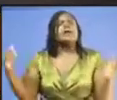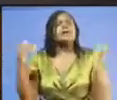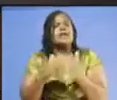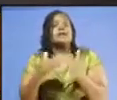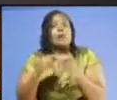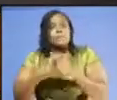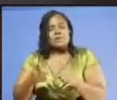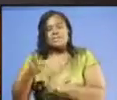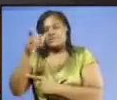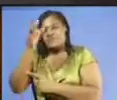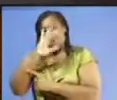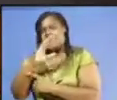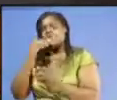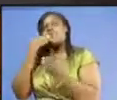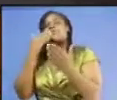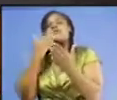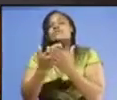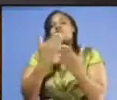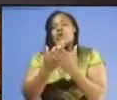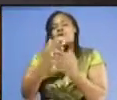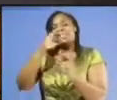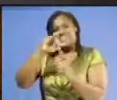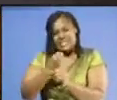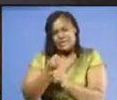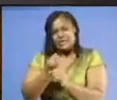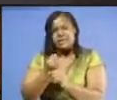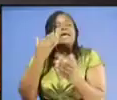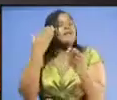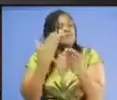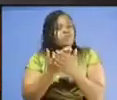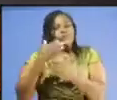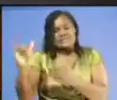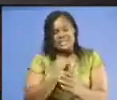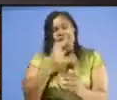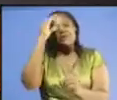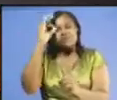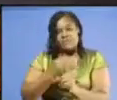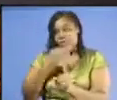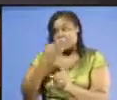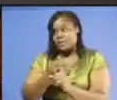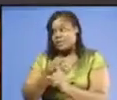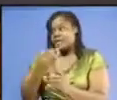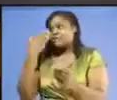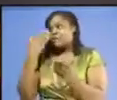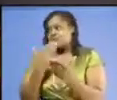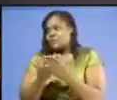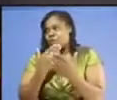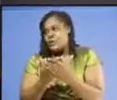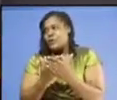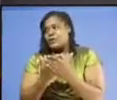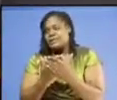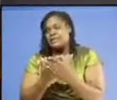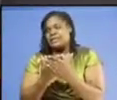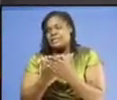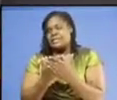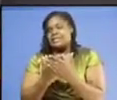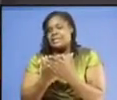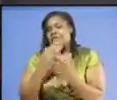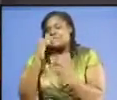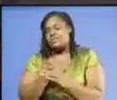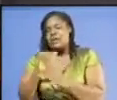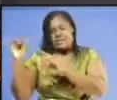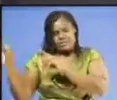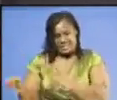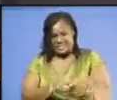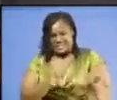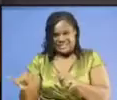January, he's also good in February. Are you listening to me? If he's good in February, he's also good in March.